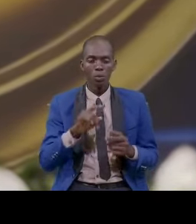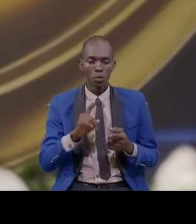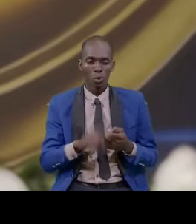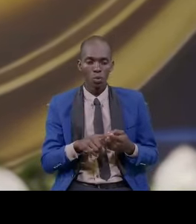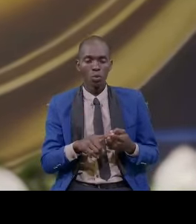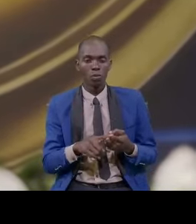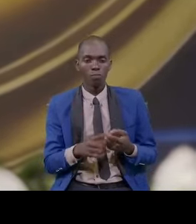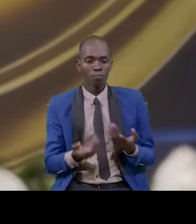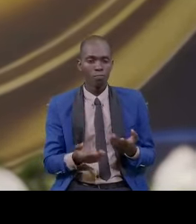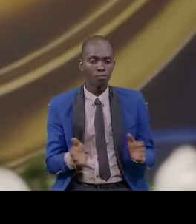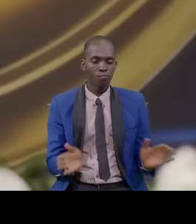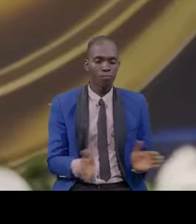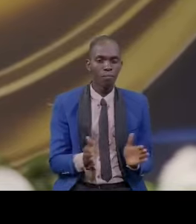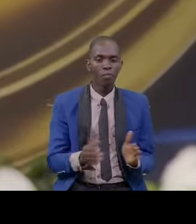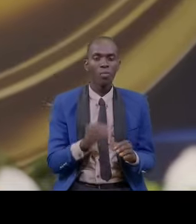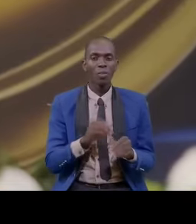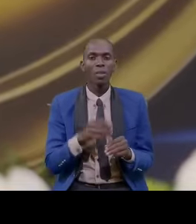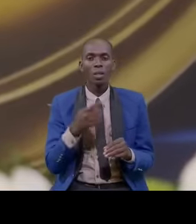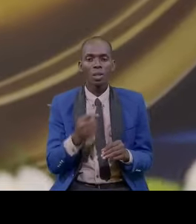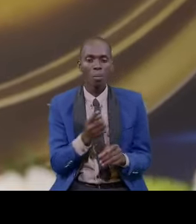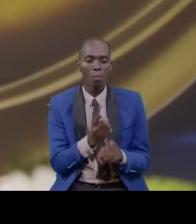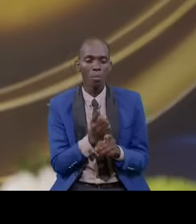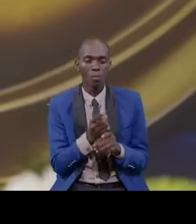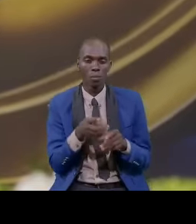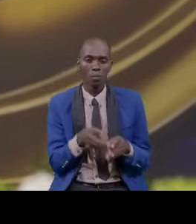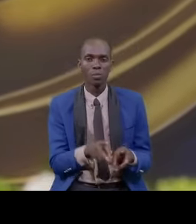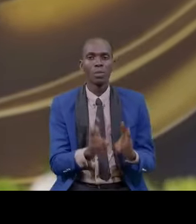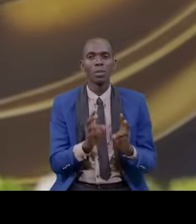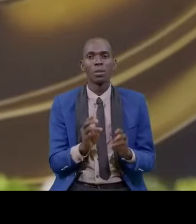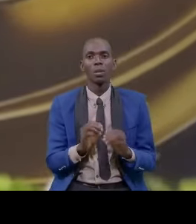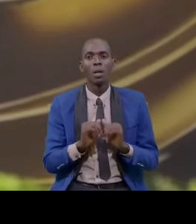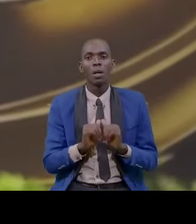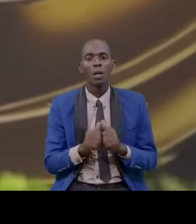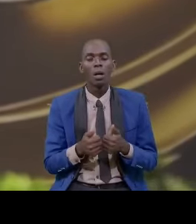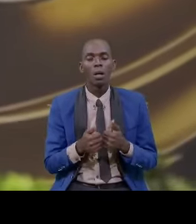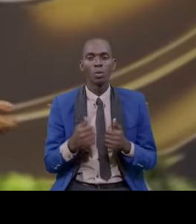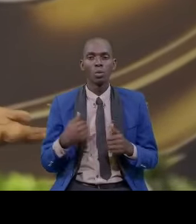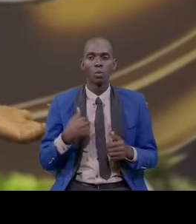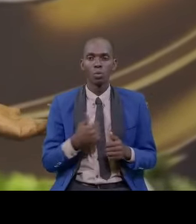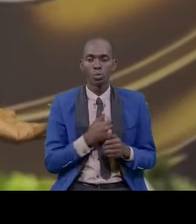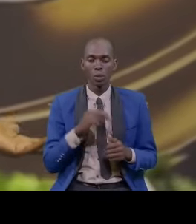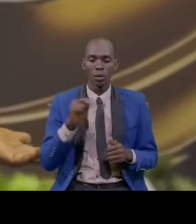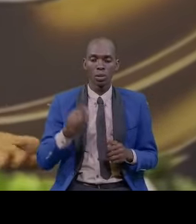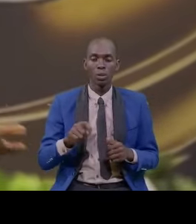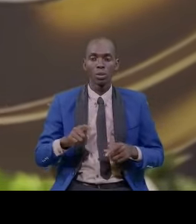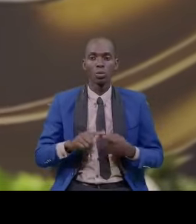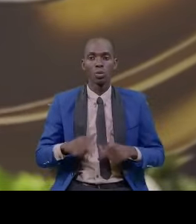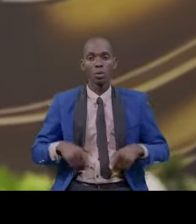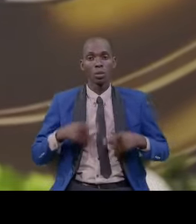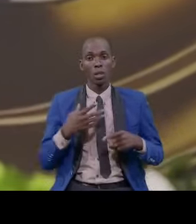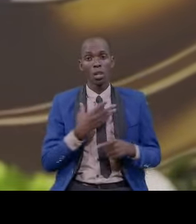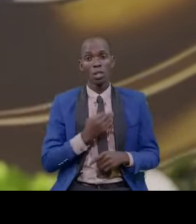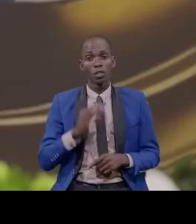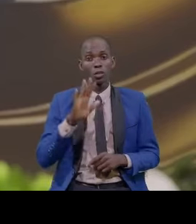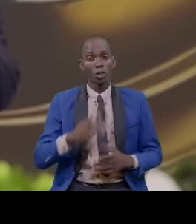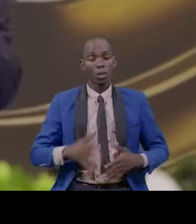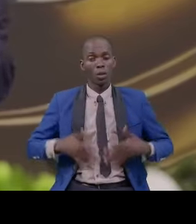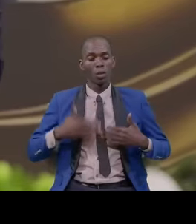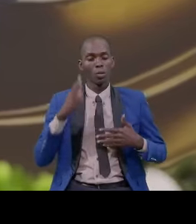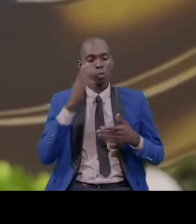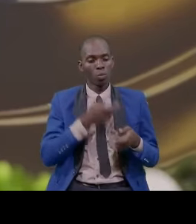the positive direction, how we ought to live, and your life will attract other people unto